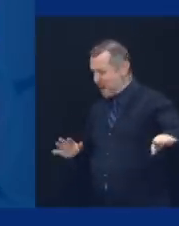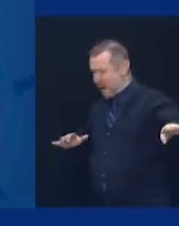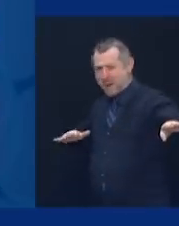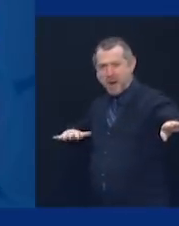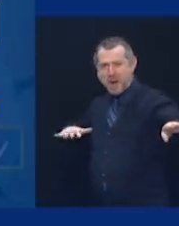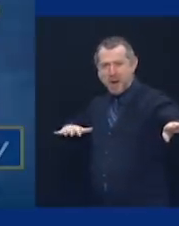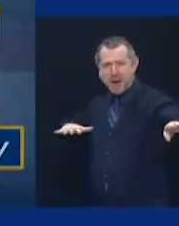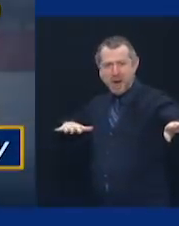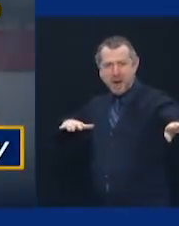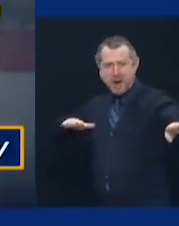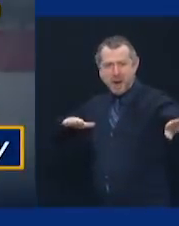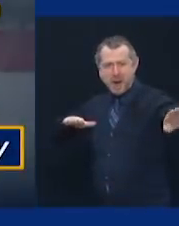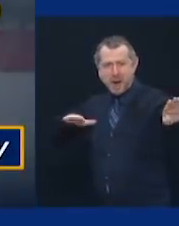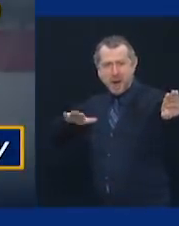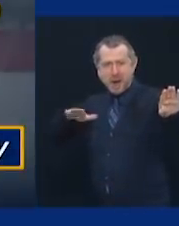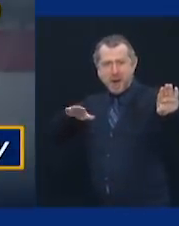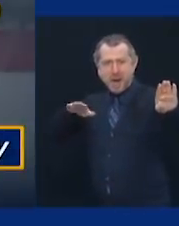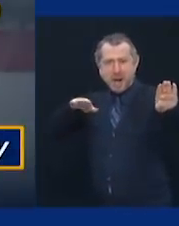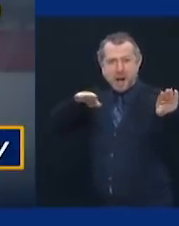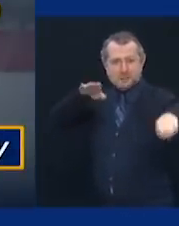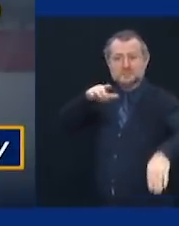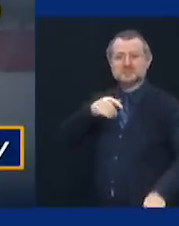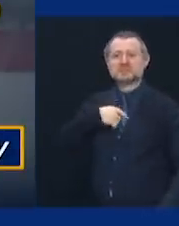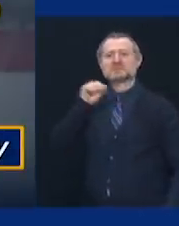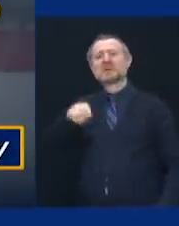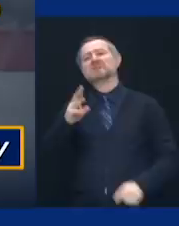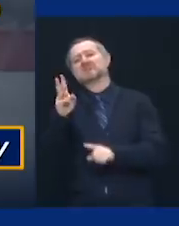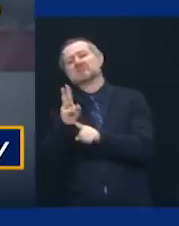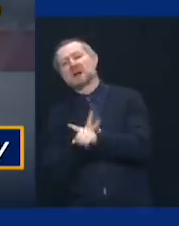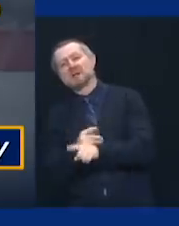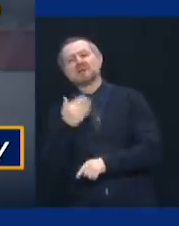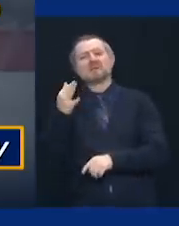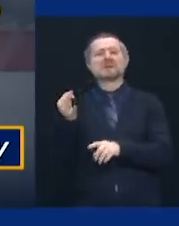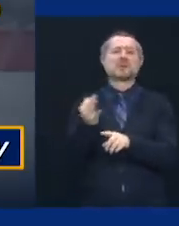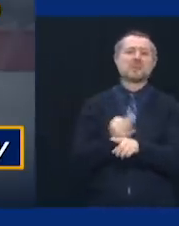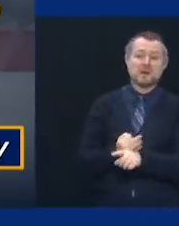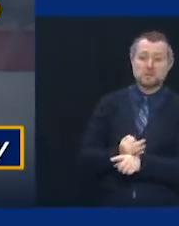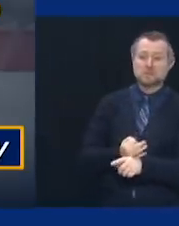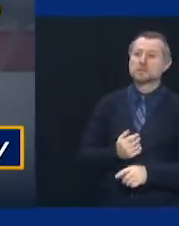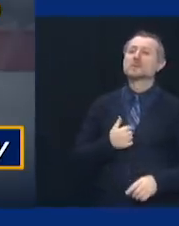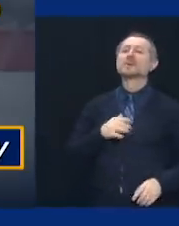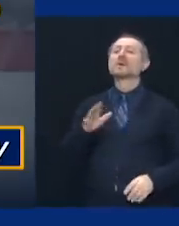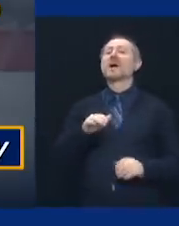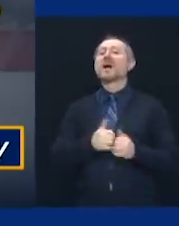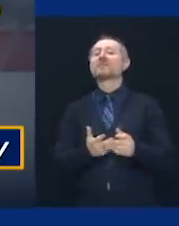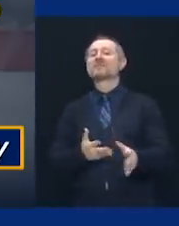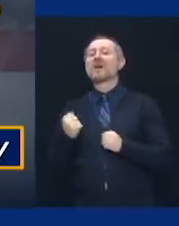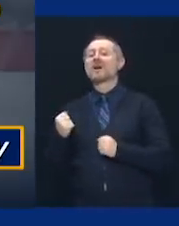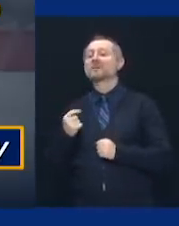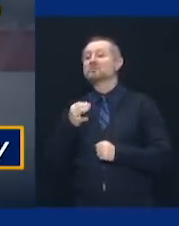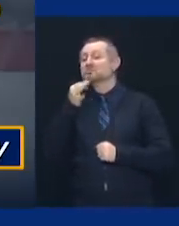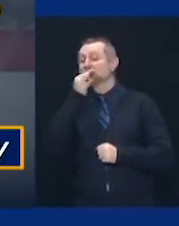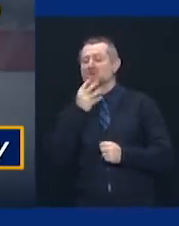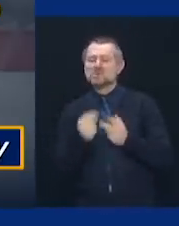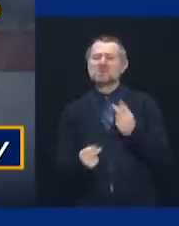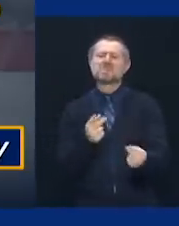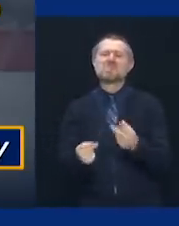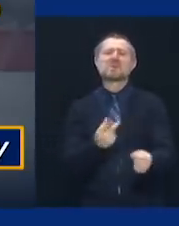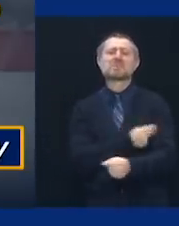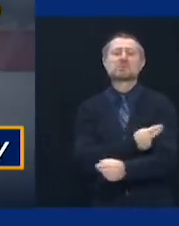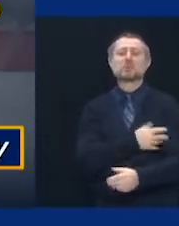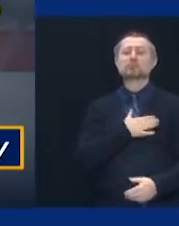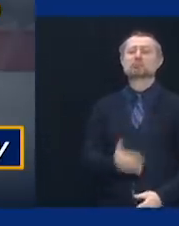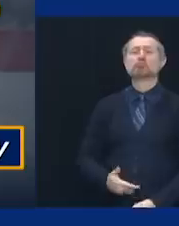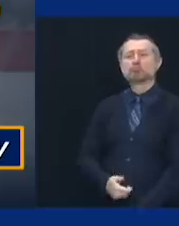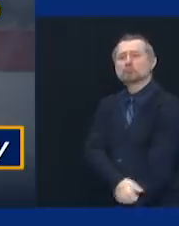6 to 9 month timeline. That is all in our control. It's how fast we do it, how many people do it.